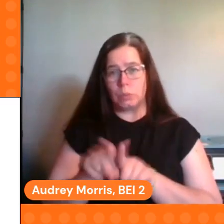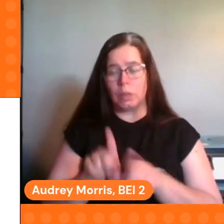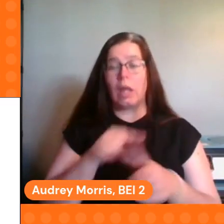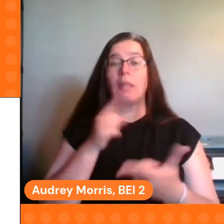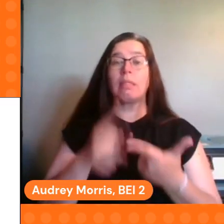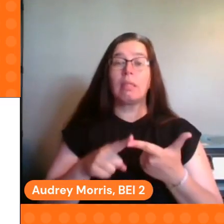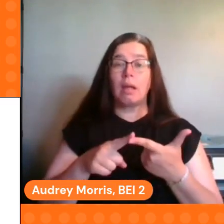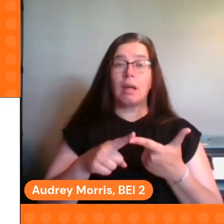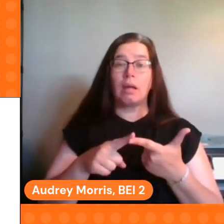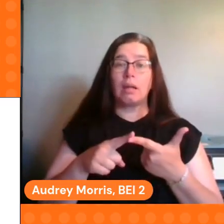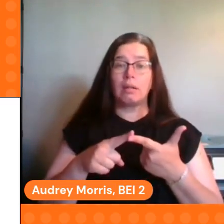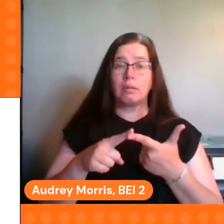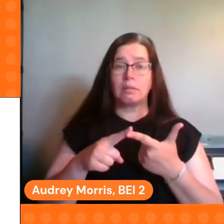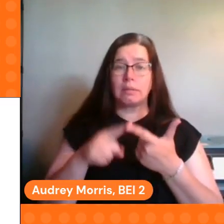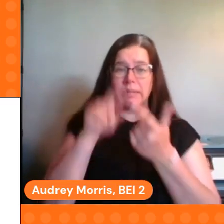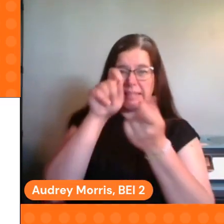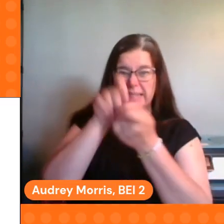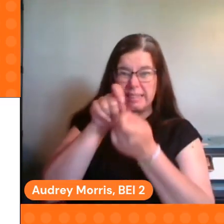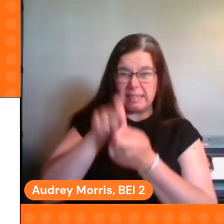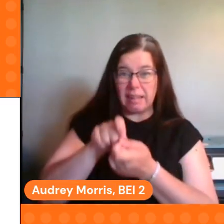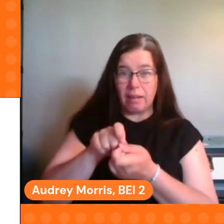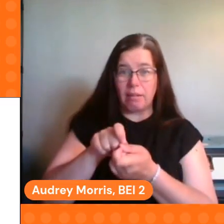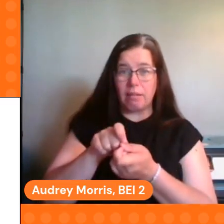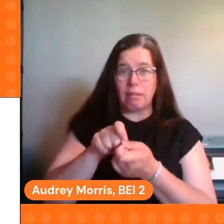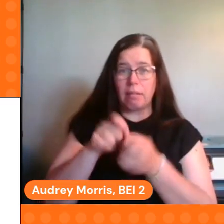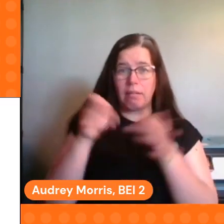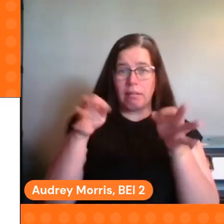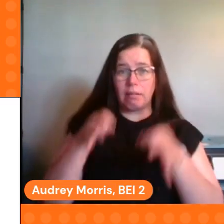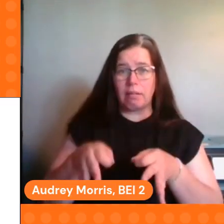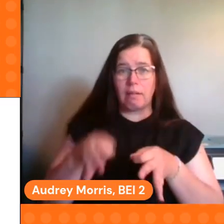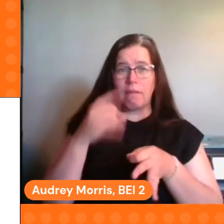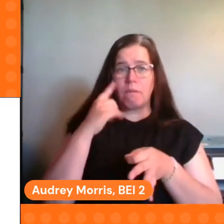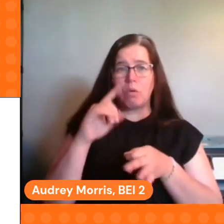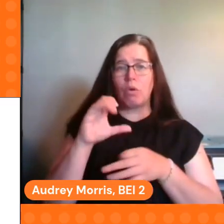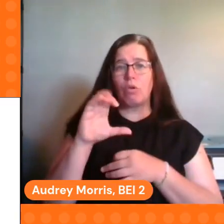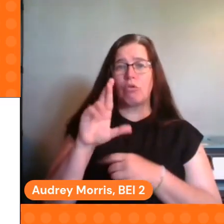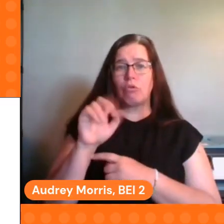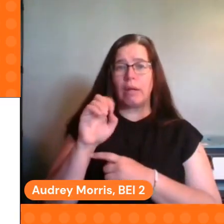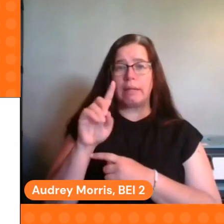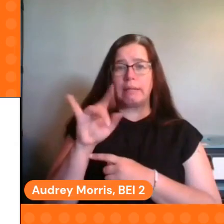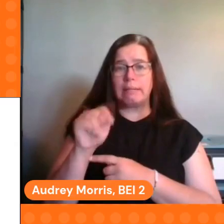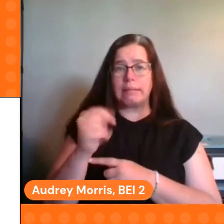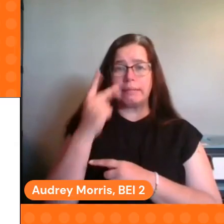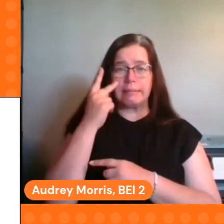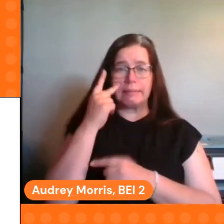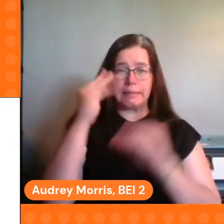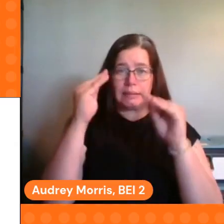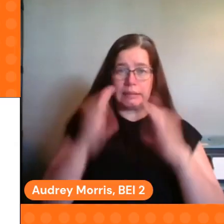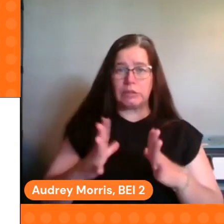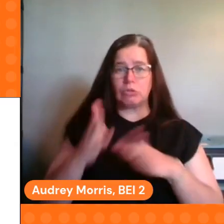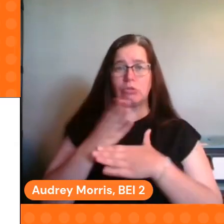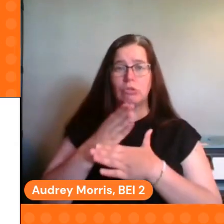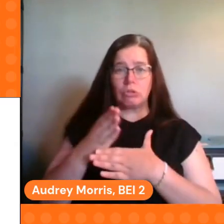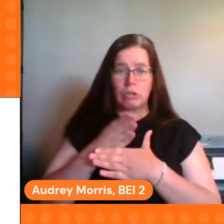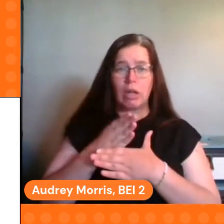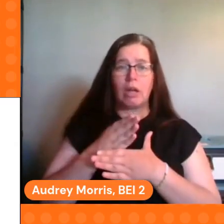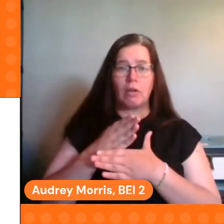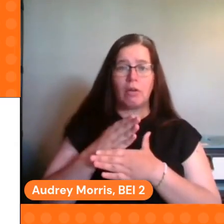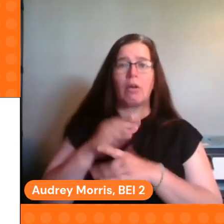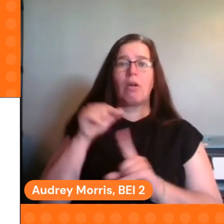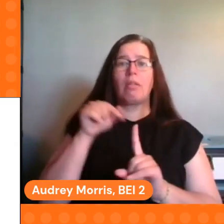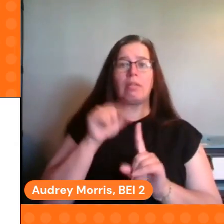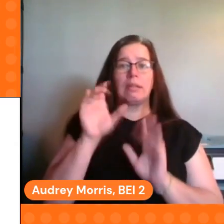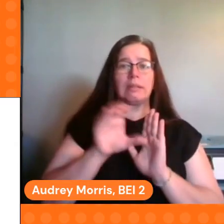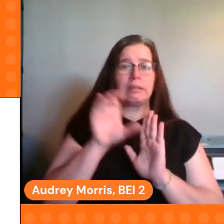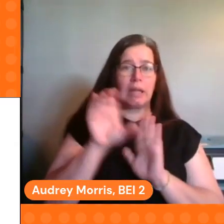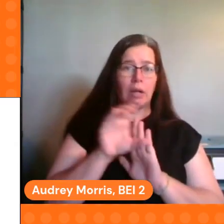you look detail at the note and credit section, you will see the teacher sharing that all of the character and